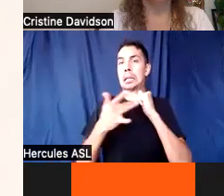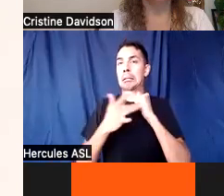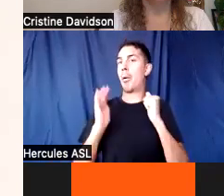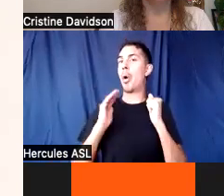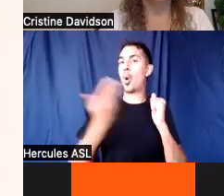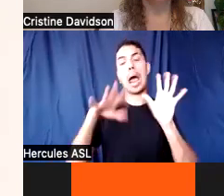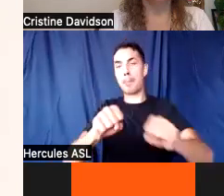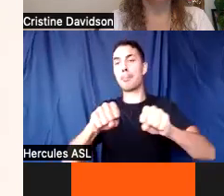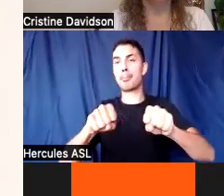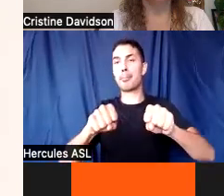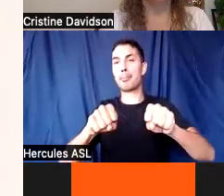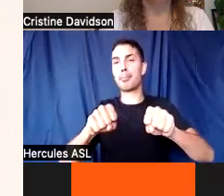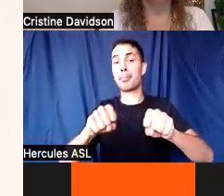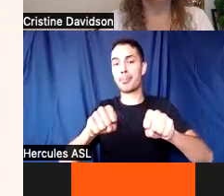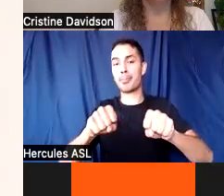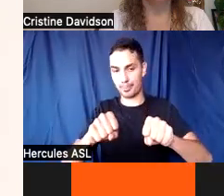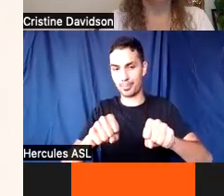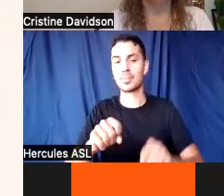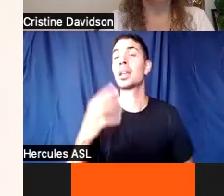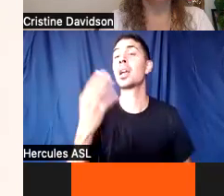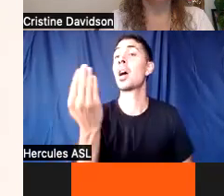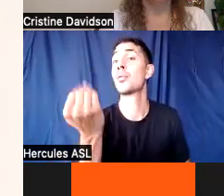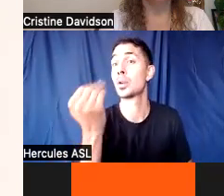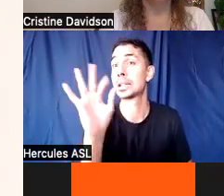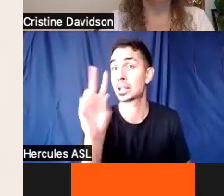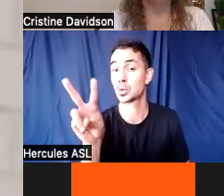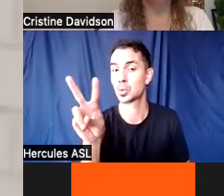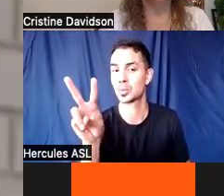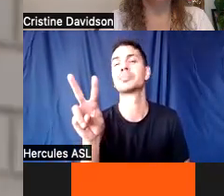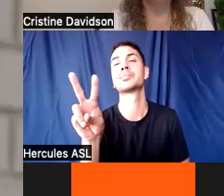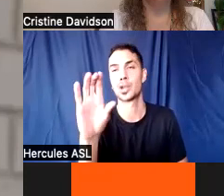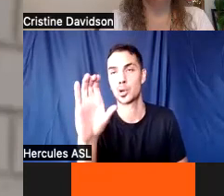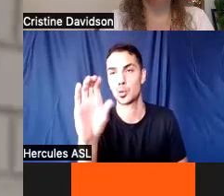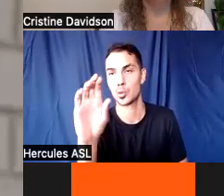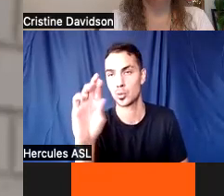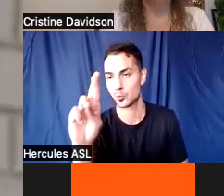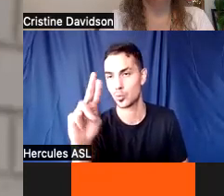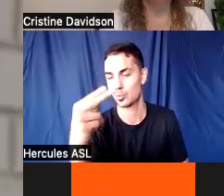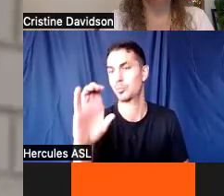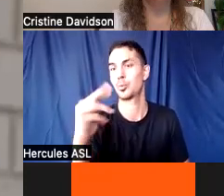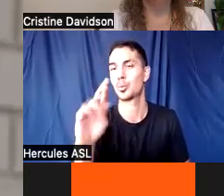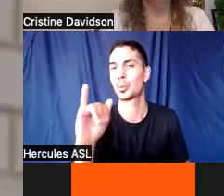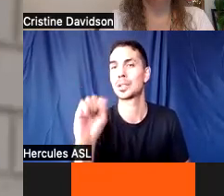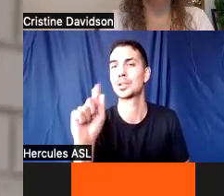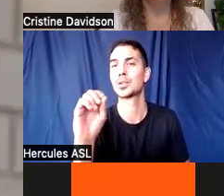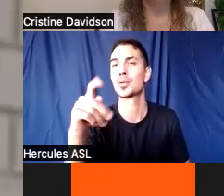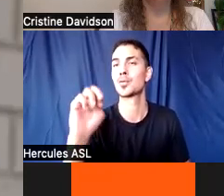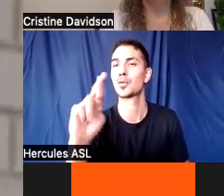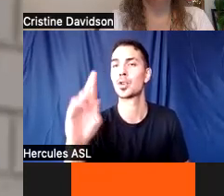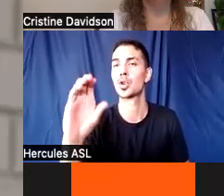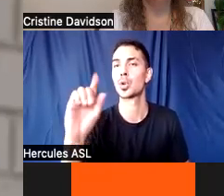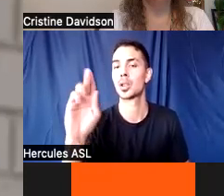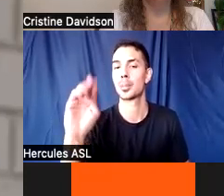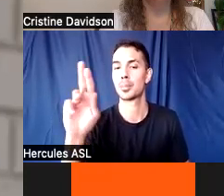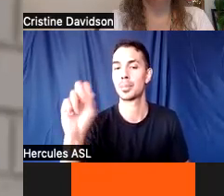case when Columbus landed in what is now San Salvador. We were estimated in North and South